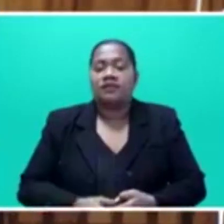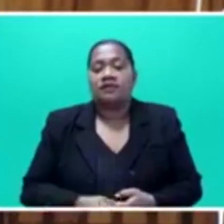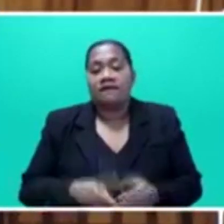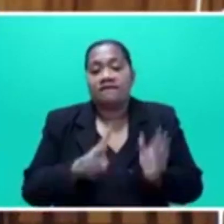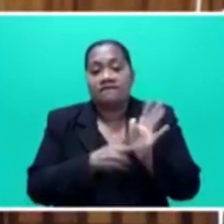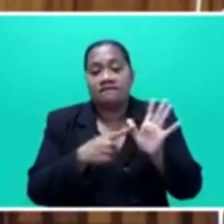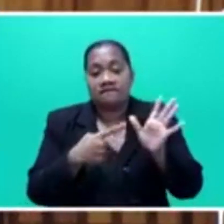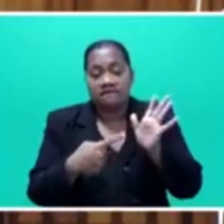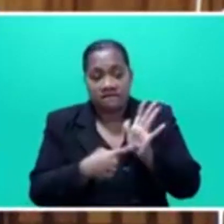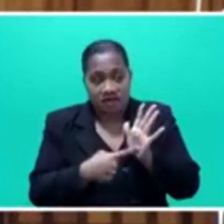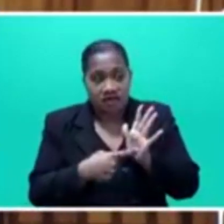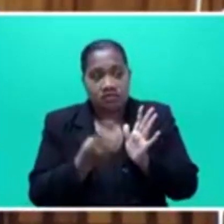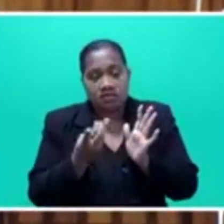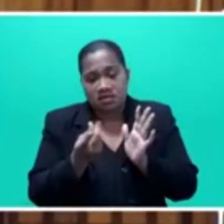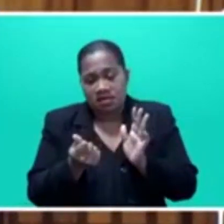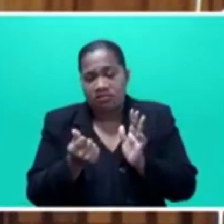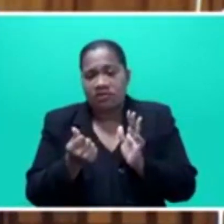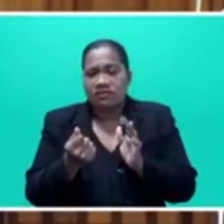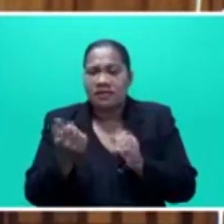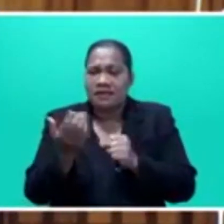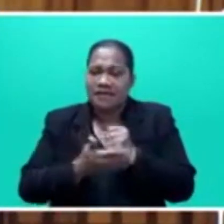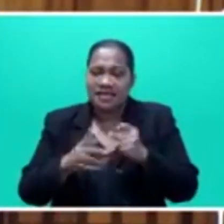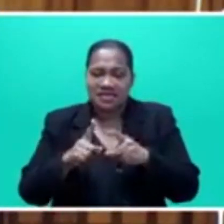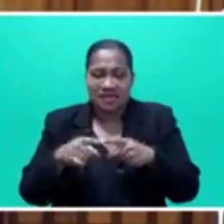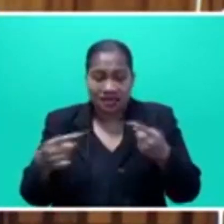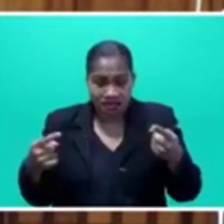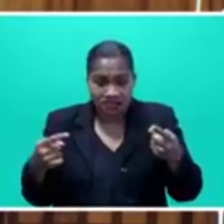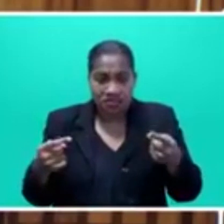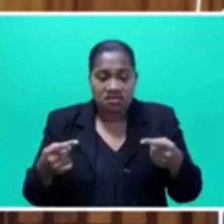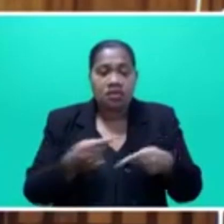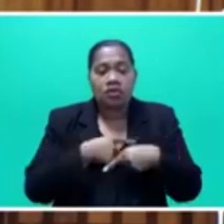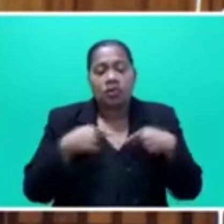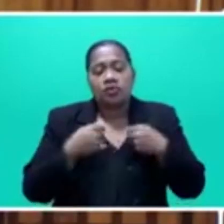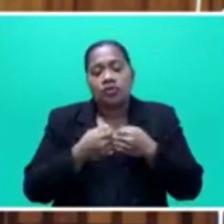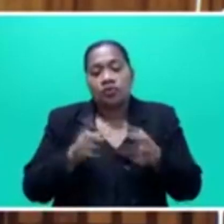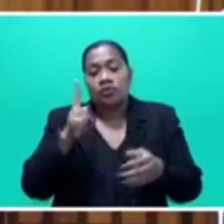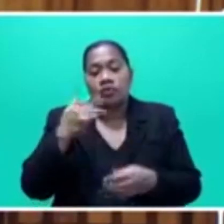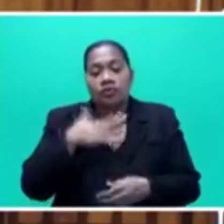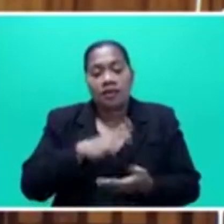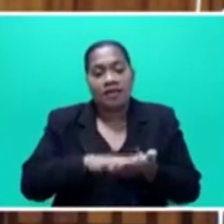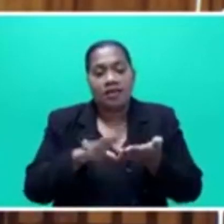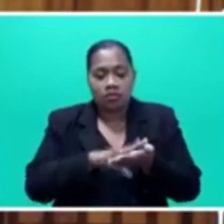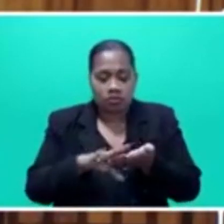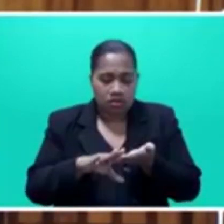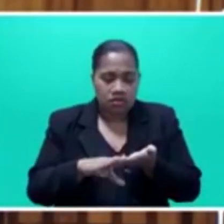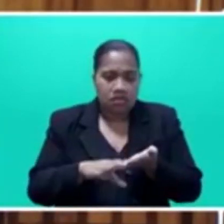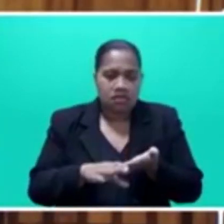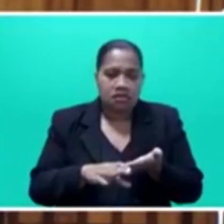VAT on some of the, what we call the basic items, we lose $100 million. Where will he get the money